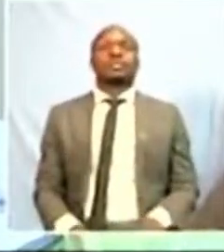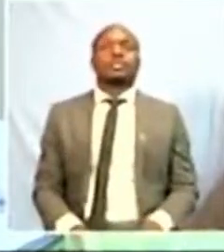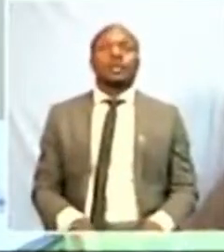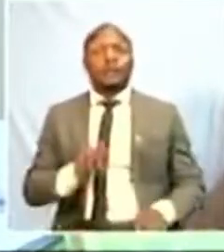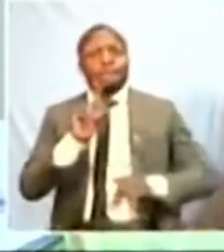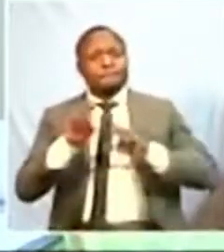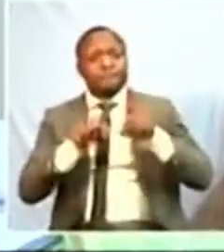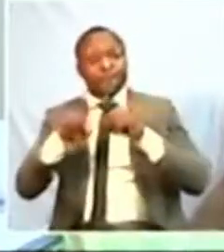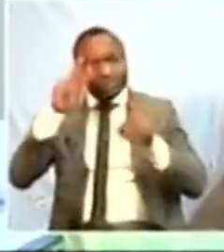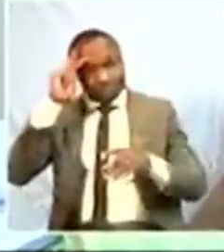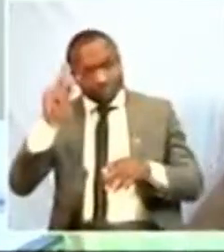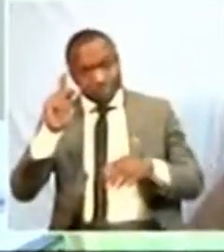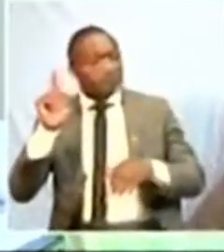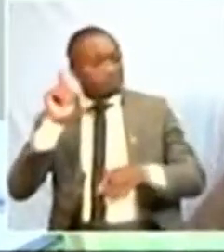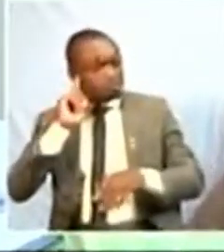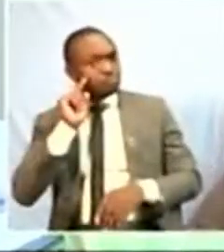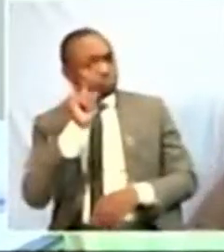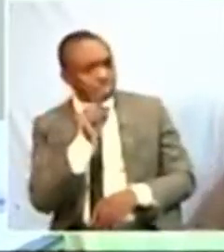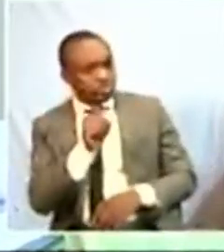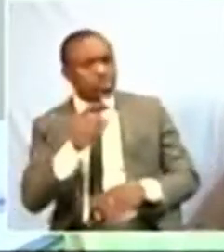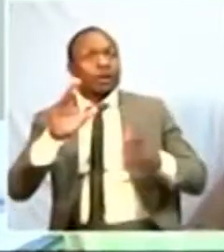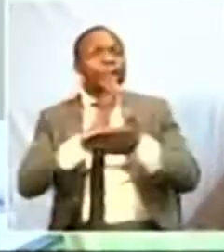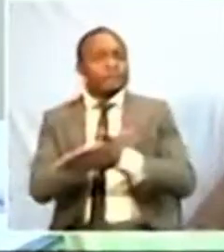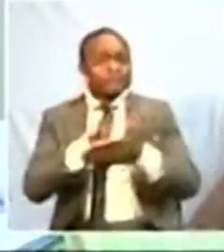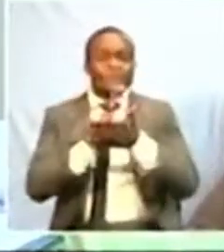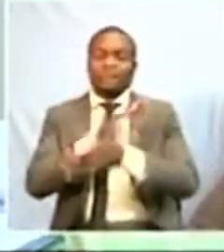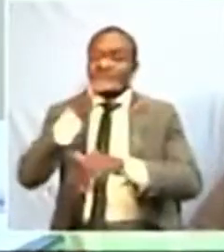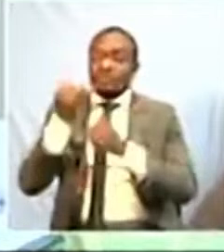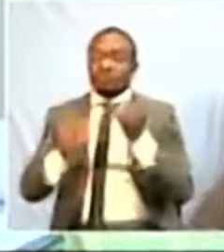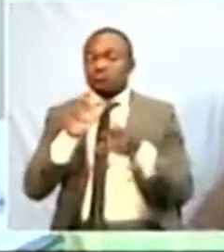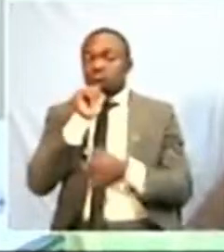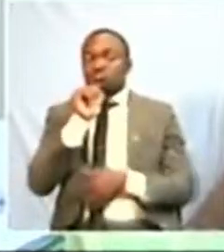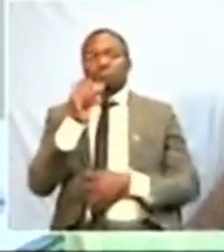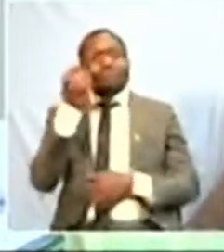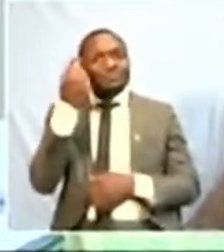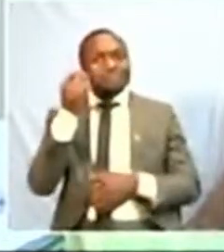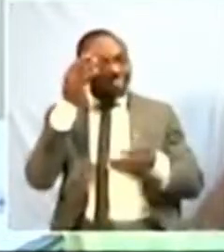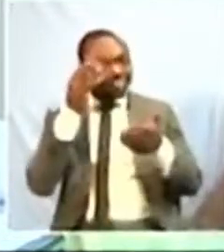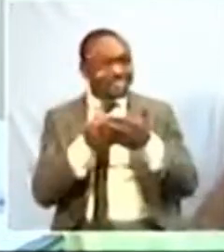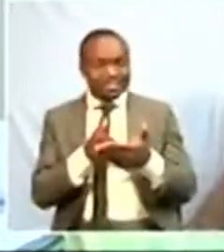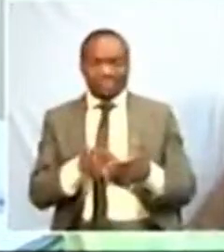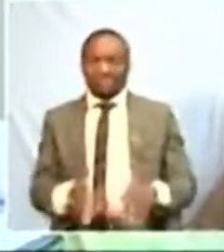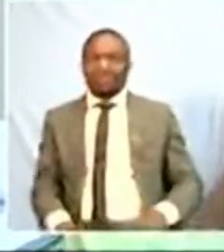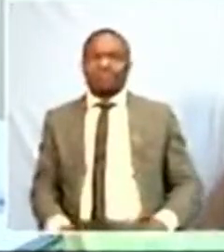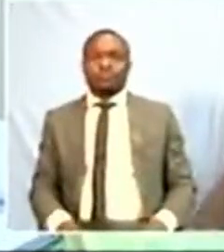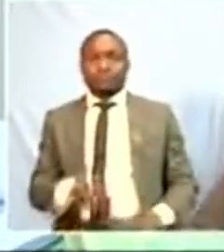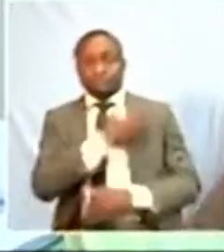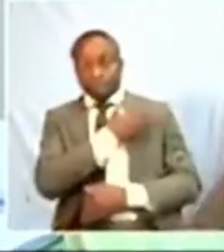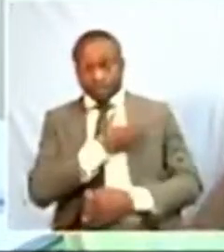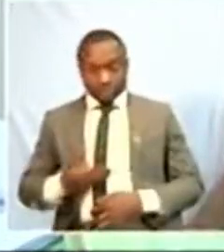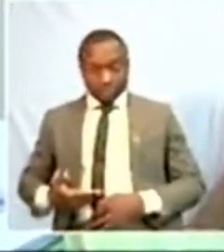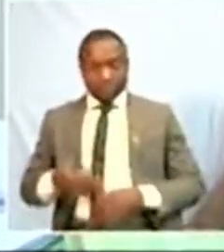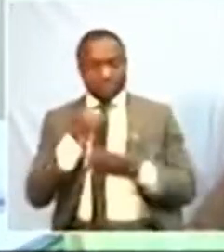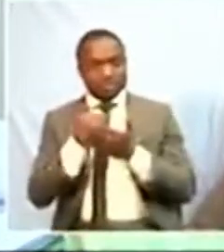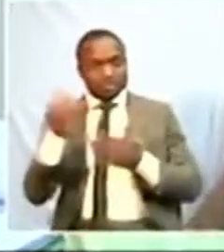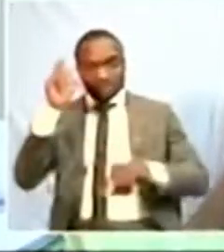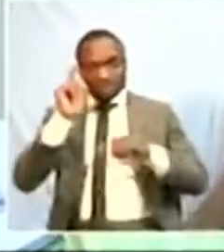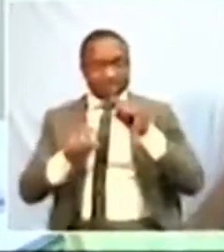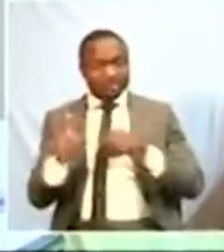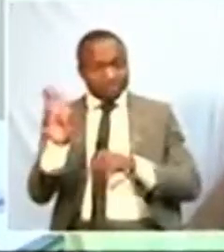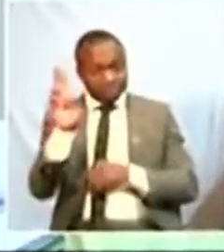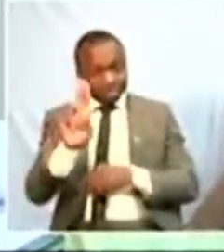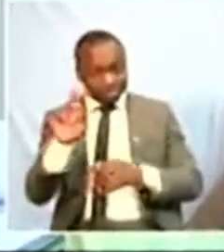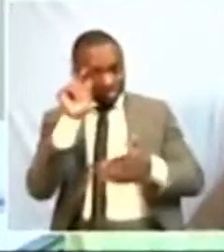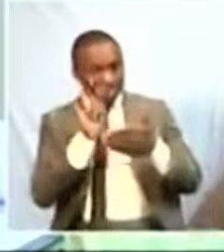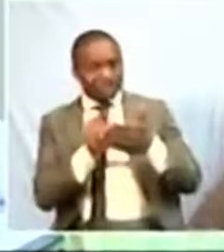the people of Kitwe, when they hear you that expediently done, they will not understand. This is not, it's a very serious matter. You cannot be using